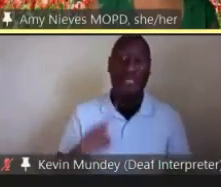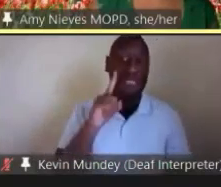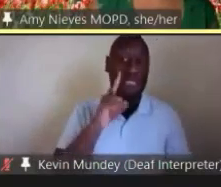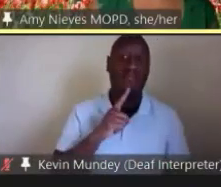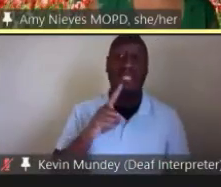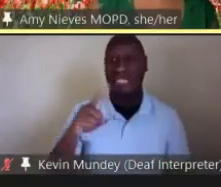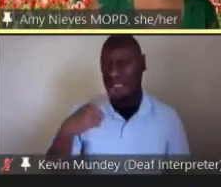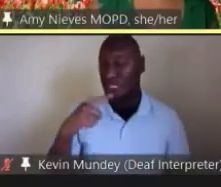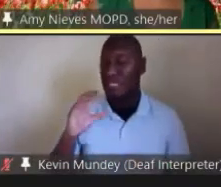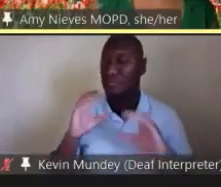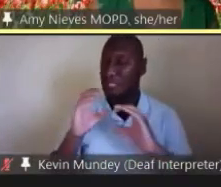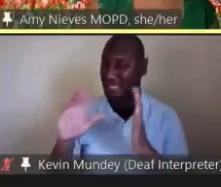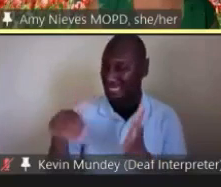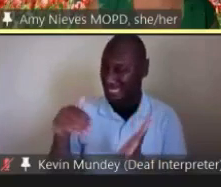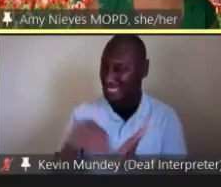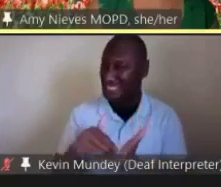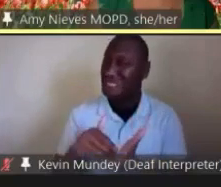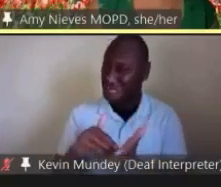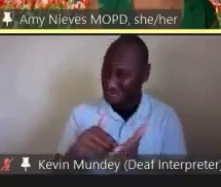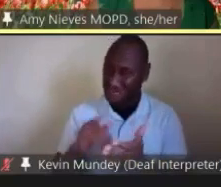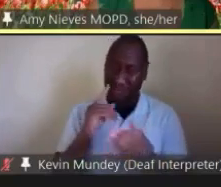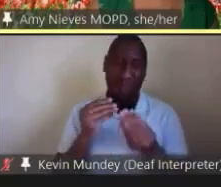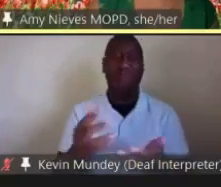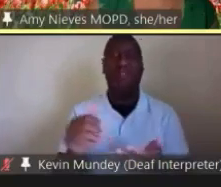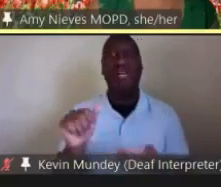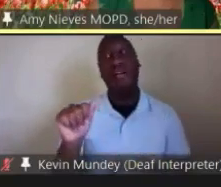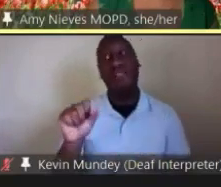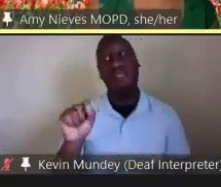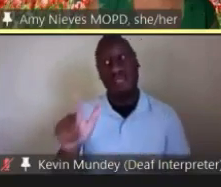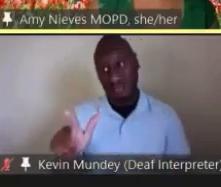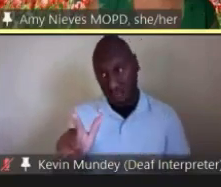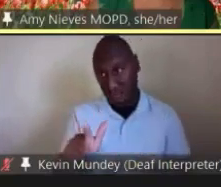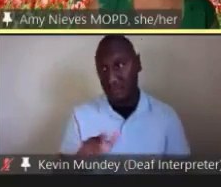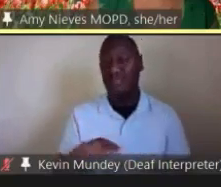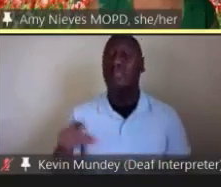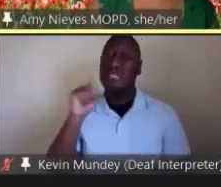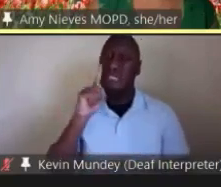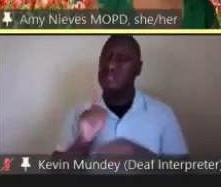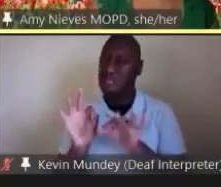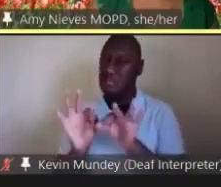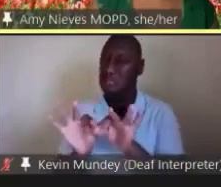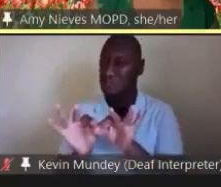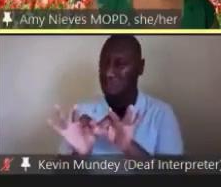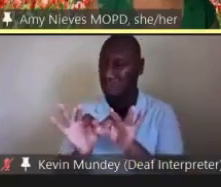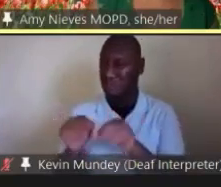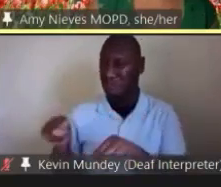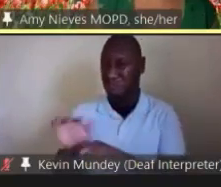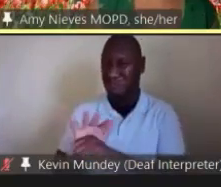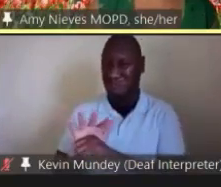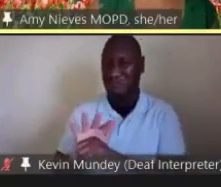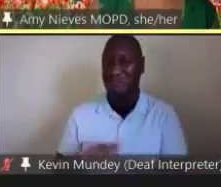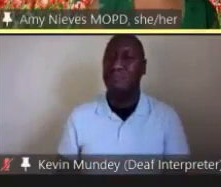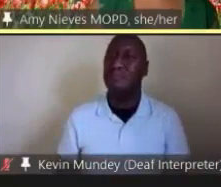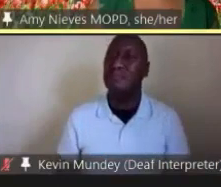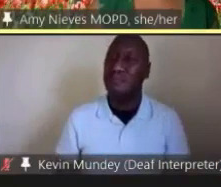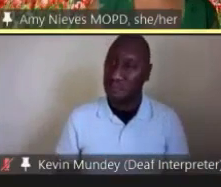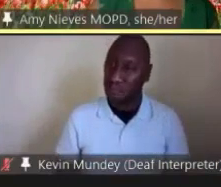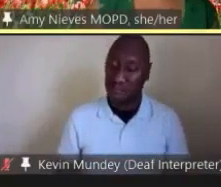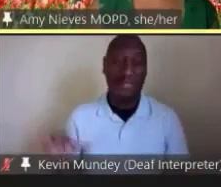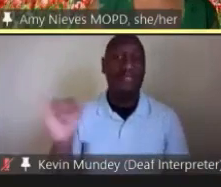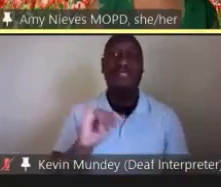Center, for providing ASL and deaf interpretation of this video. Additionally, we would like to